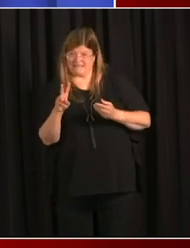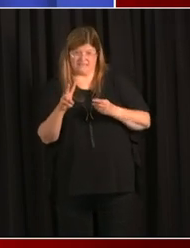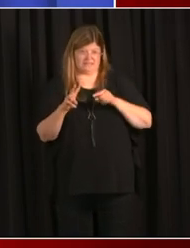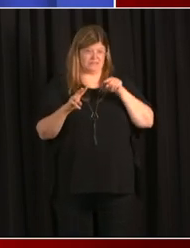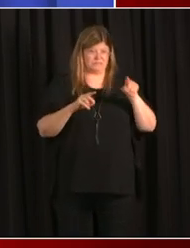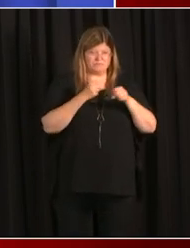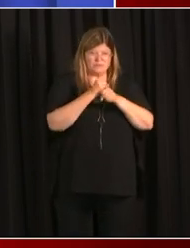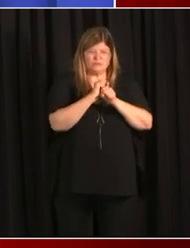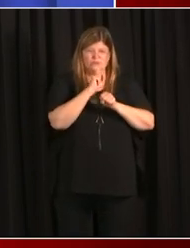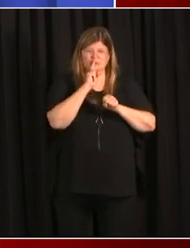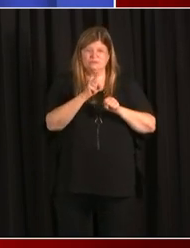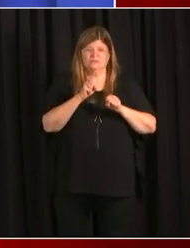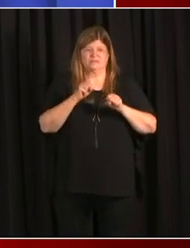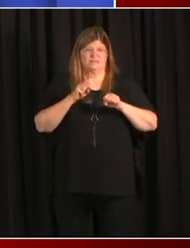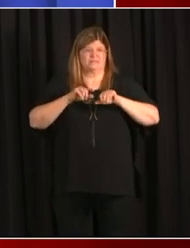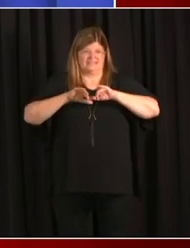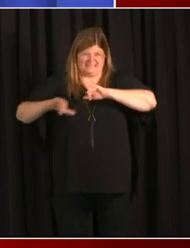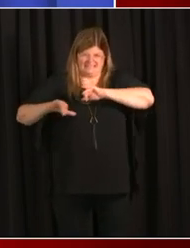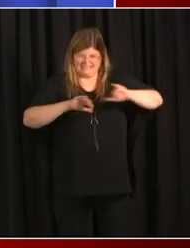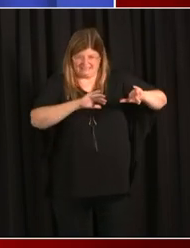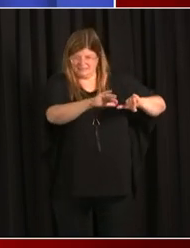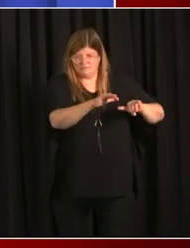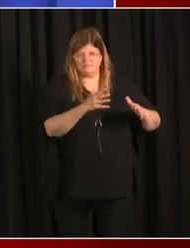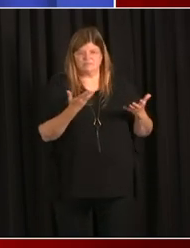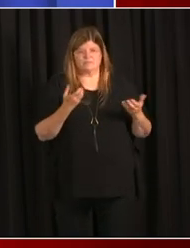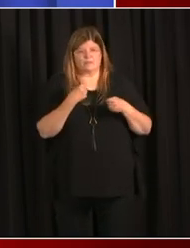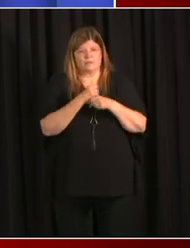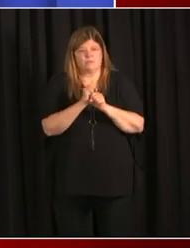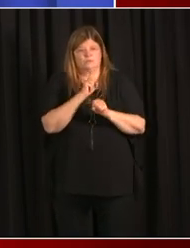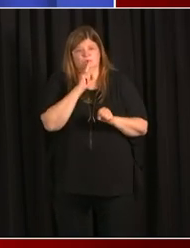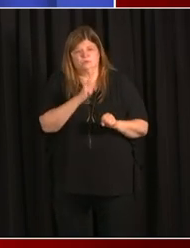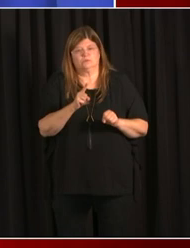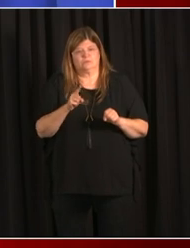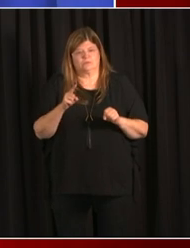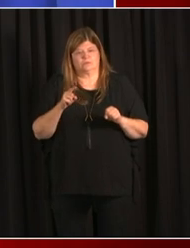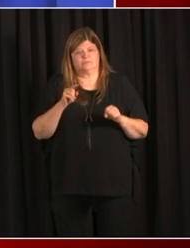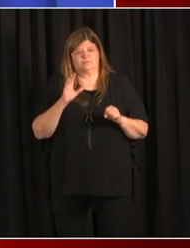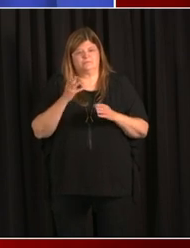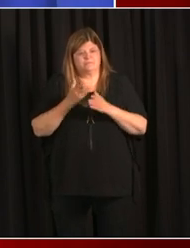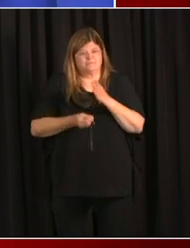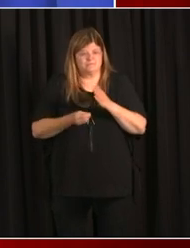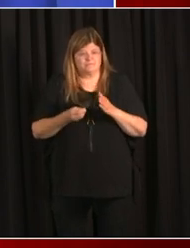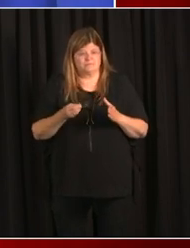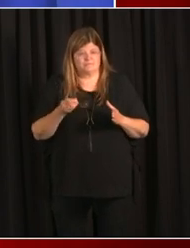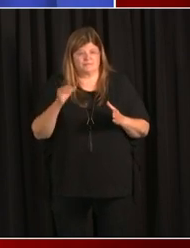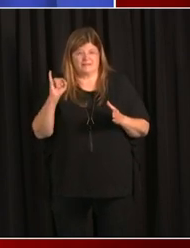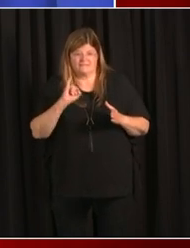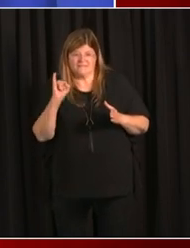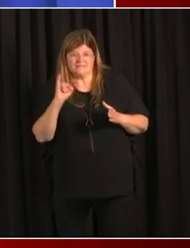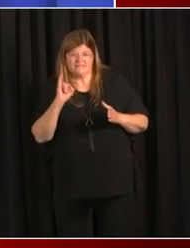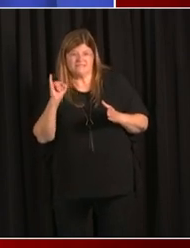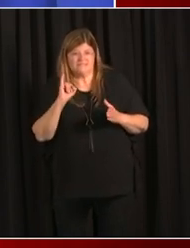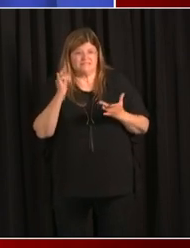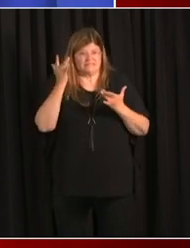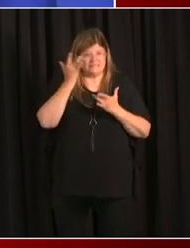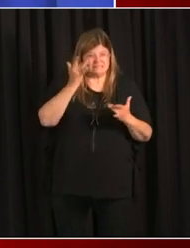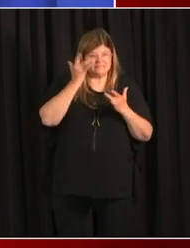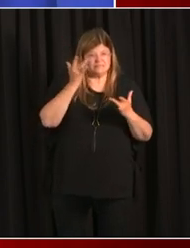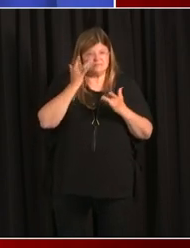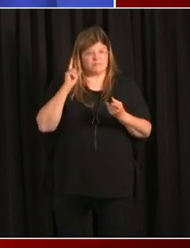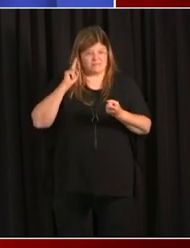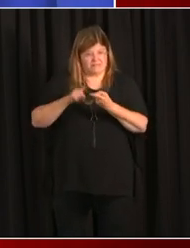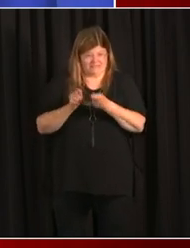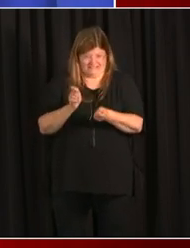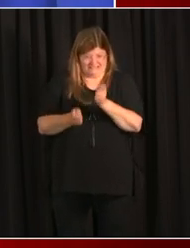highly contagious and potentially fatal infectious disease. And until they could modify